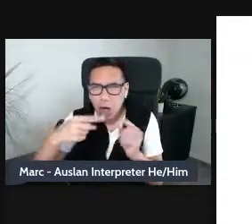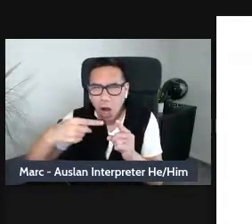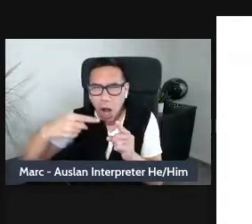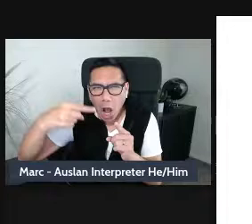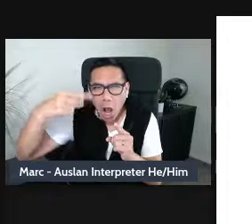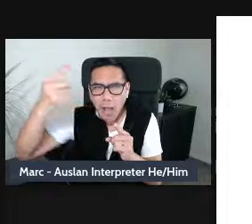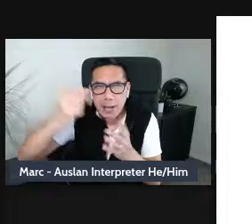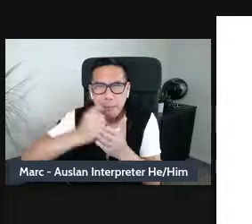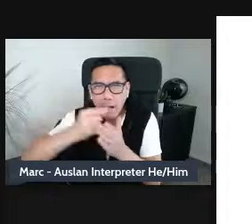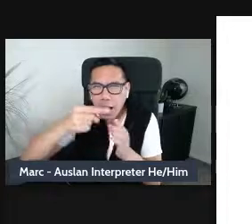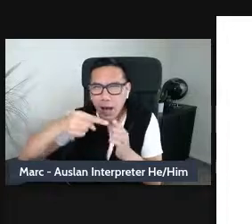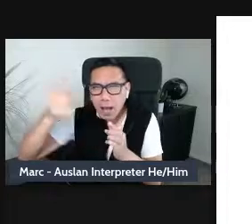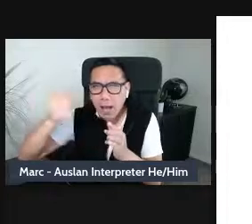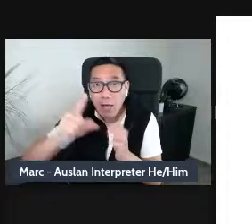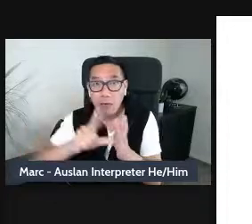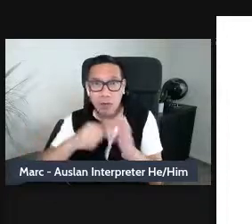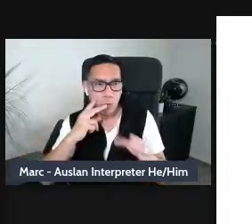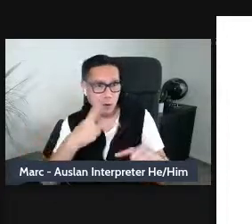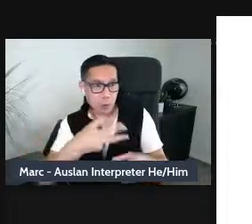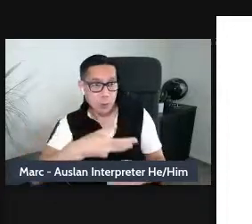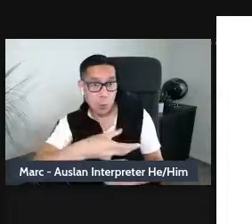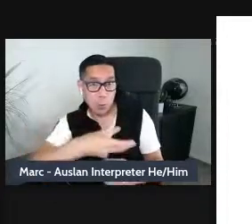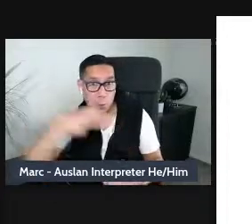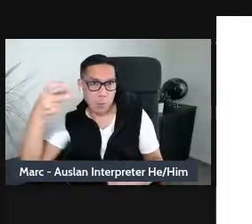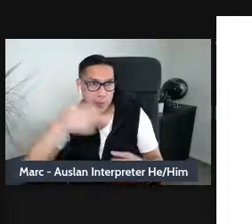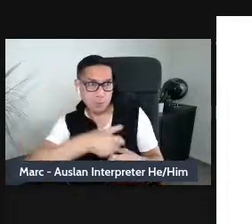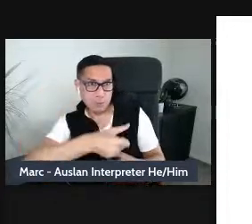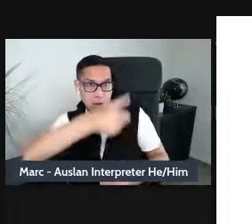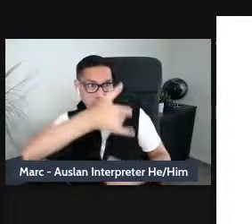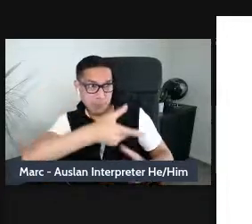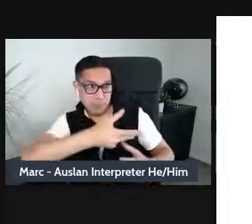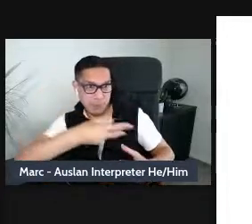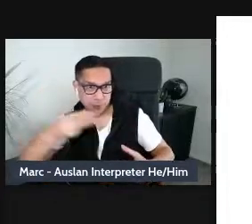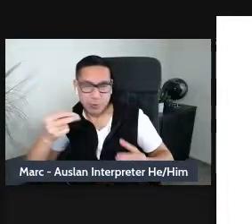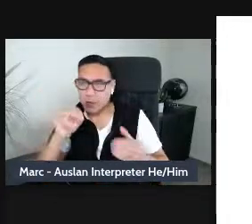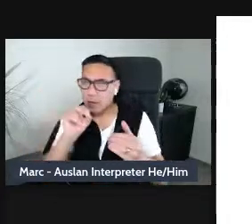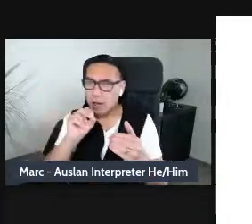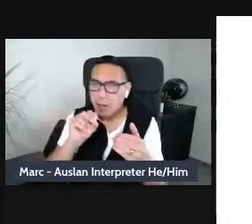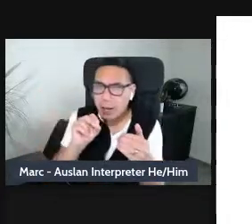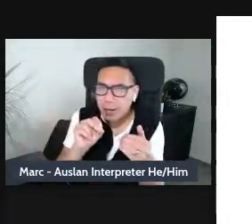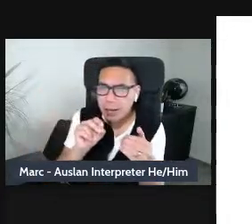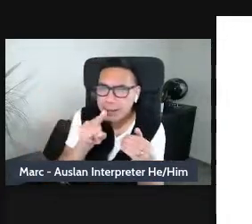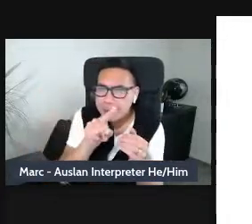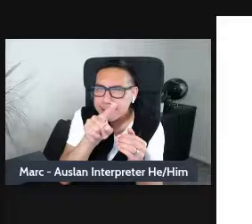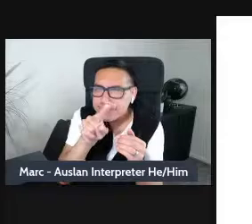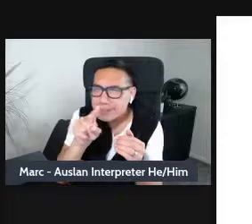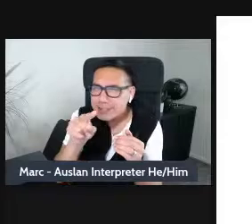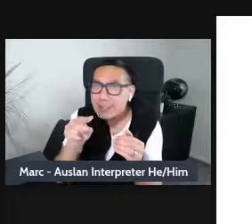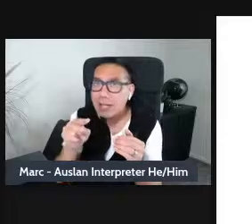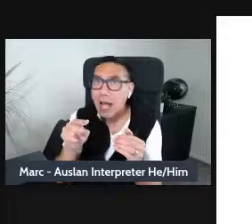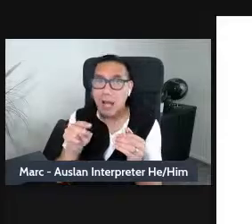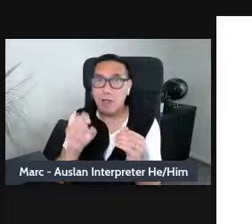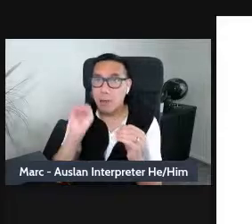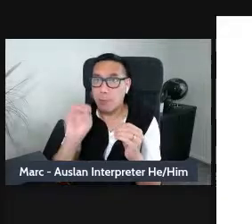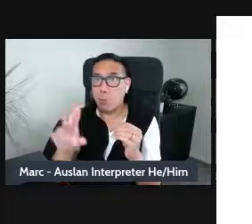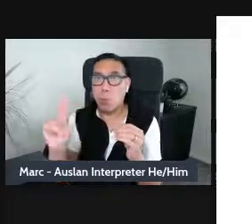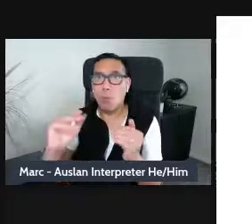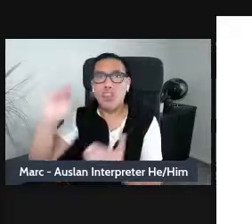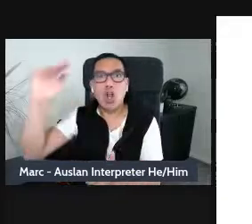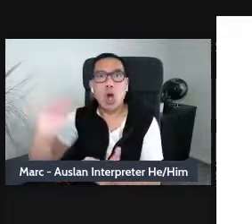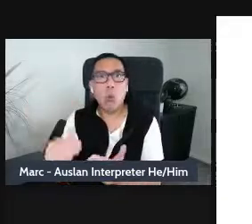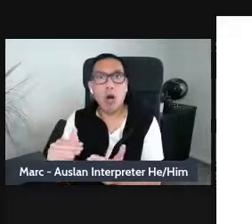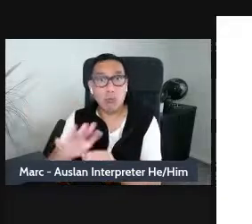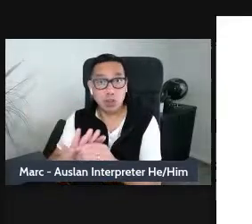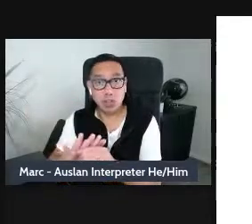time of collection and sort of put them in order and to the samples that had the lowest pressure reading. And